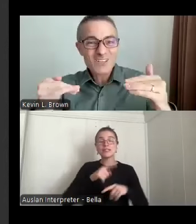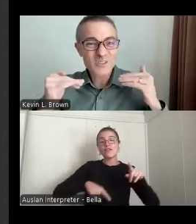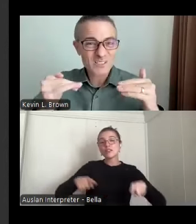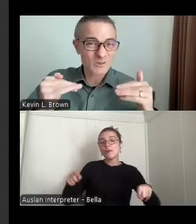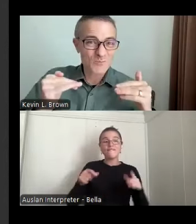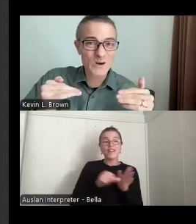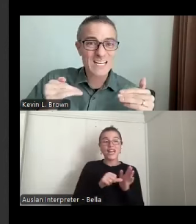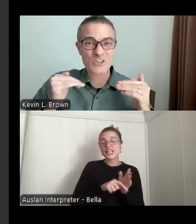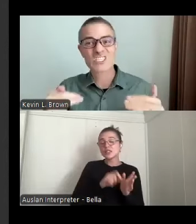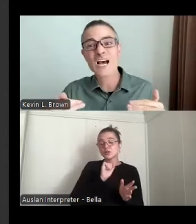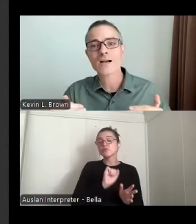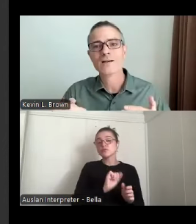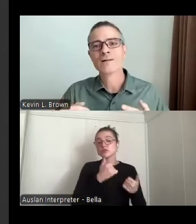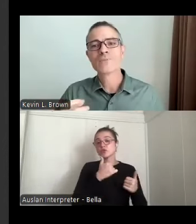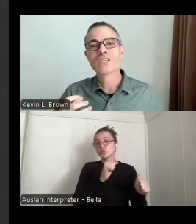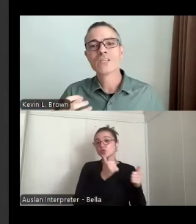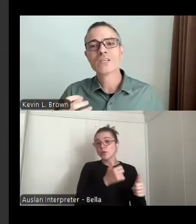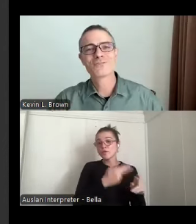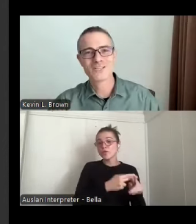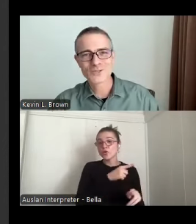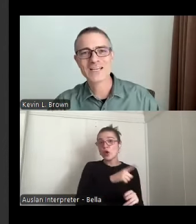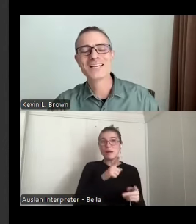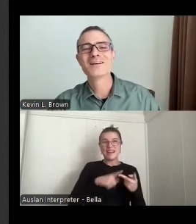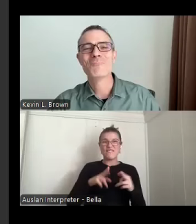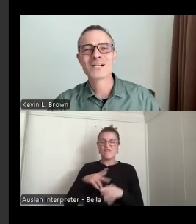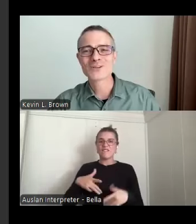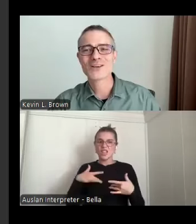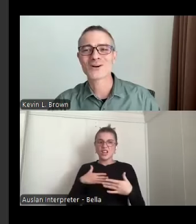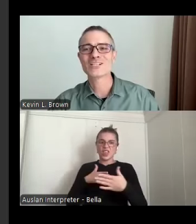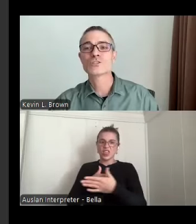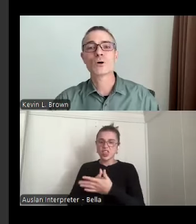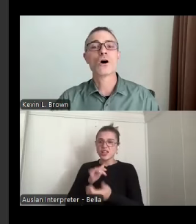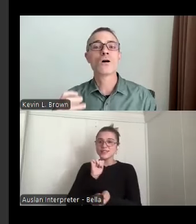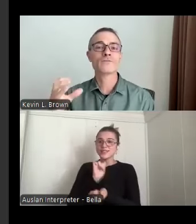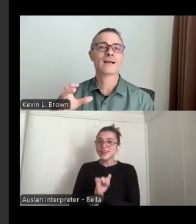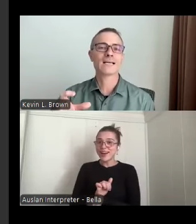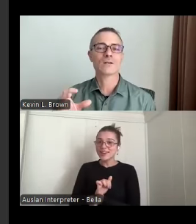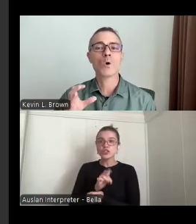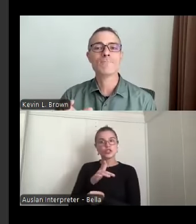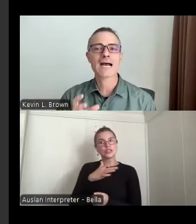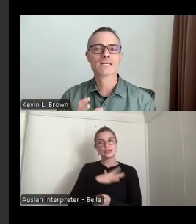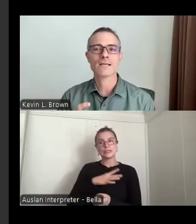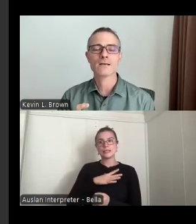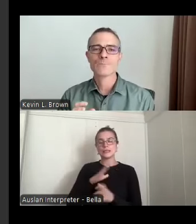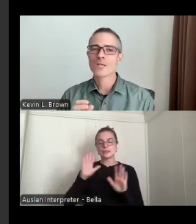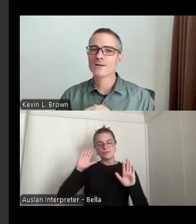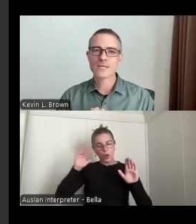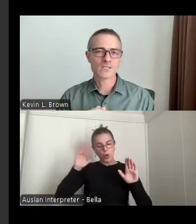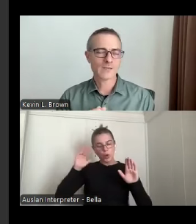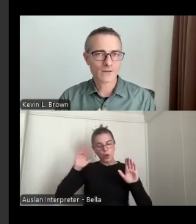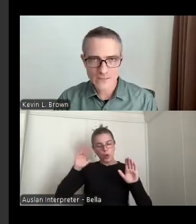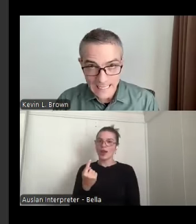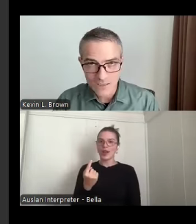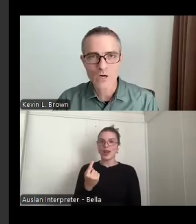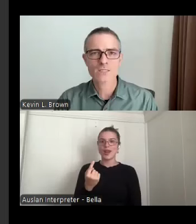you've gotten to a certain point and you're stuck, you have to eventually muster the courage to put all of your eggs in one basket. And